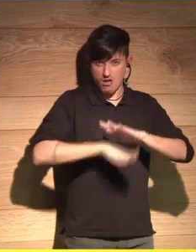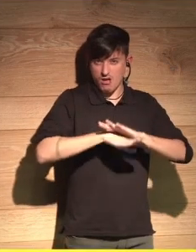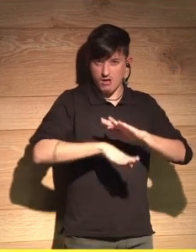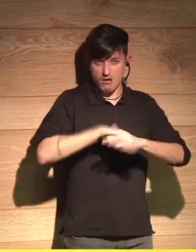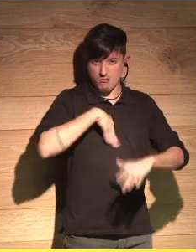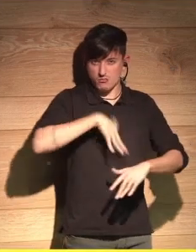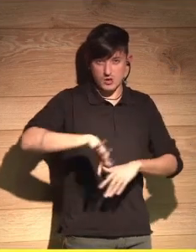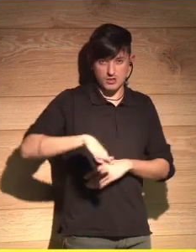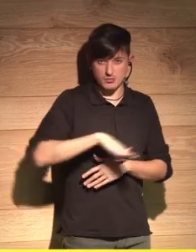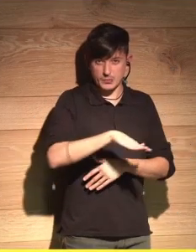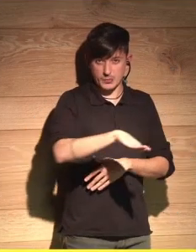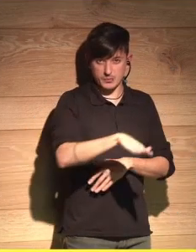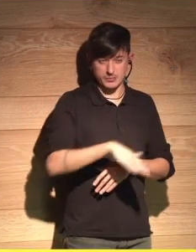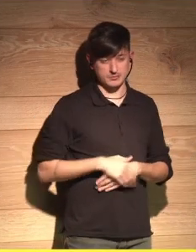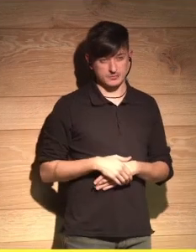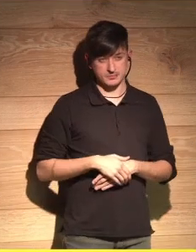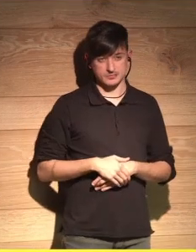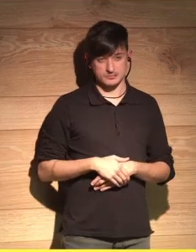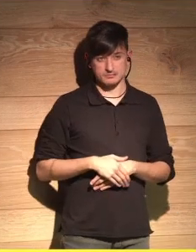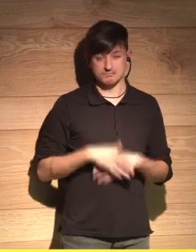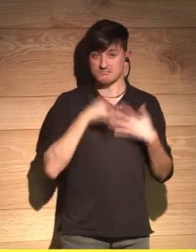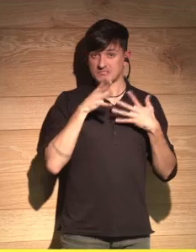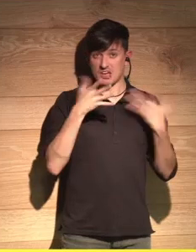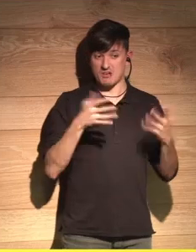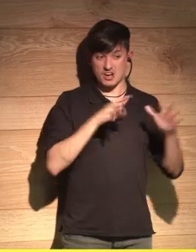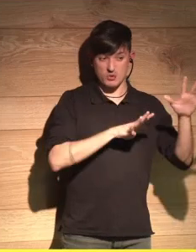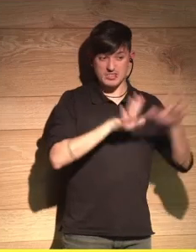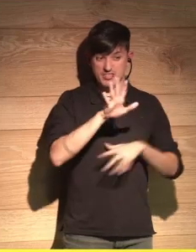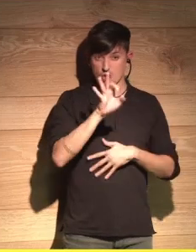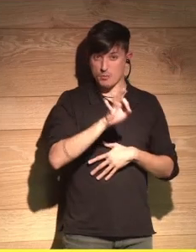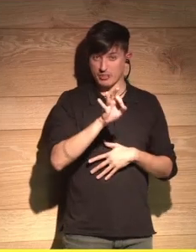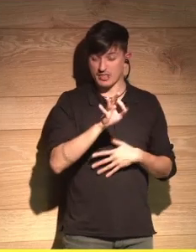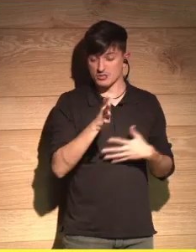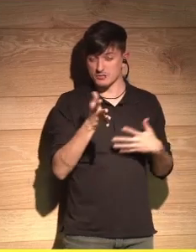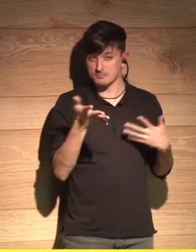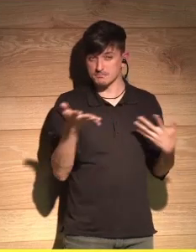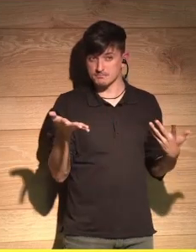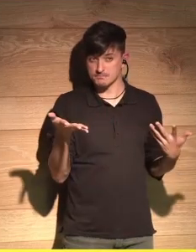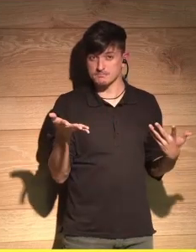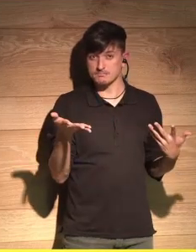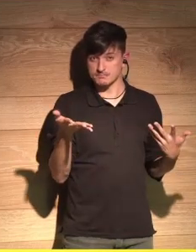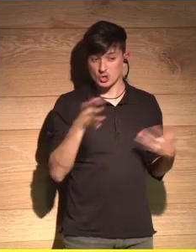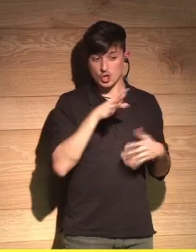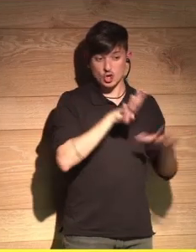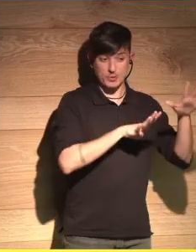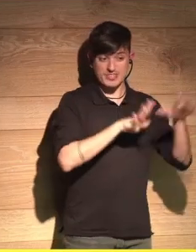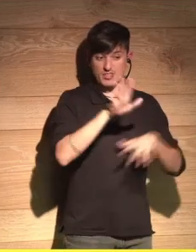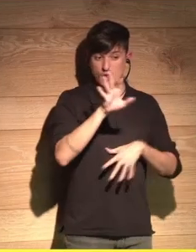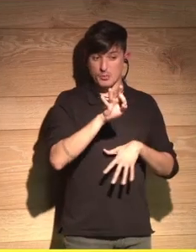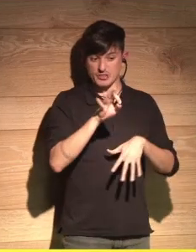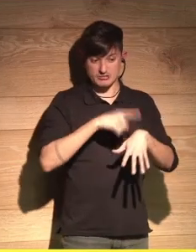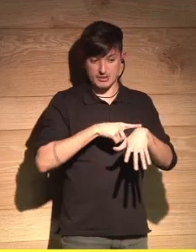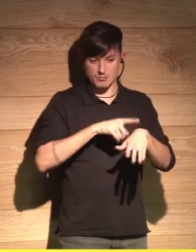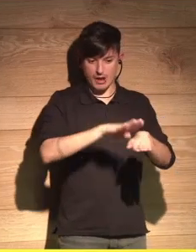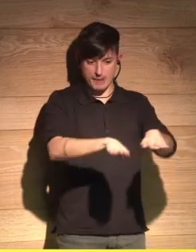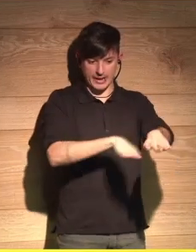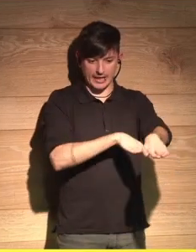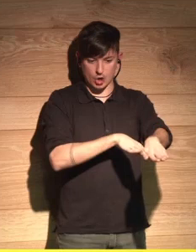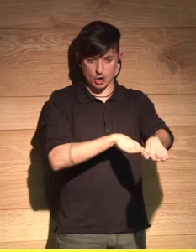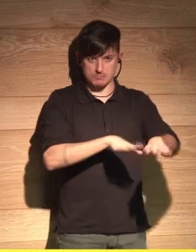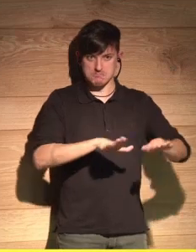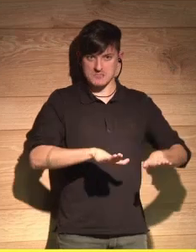car, and so 95% of the time it is parked, a self-driving car can keep on being on the system. You can use it, then it can be used by somebody else